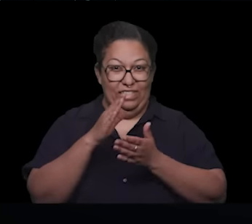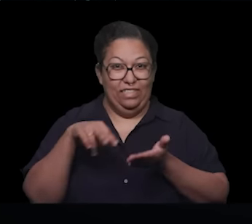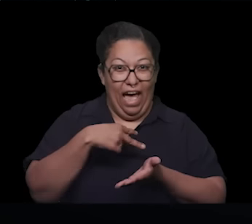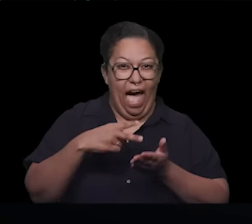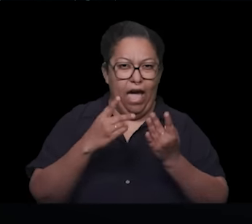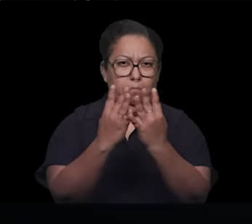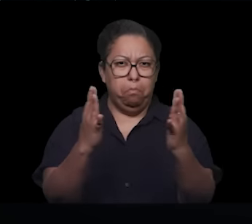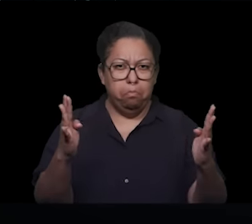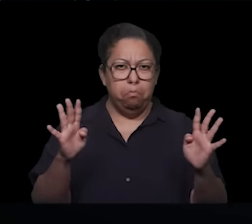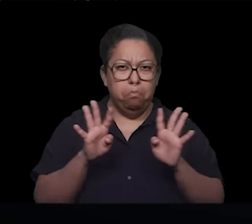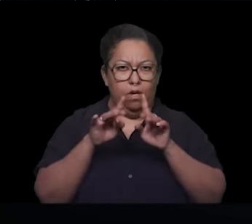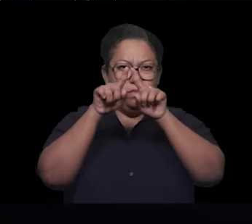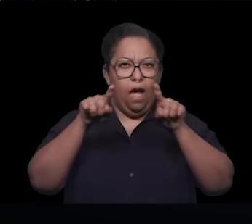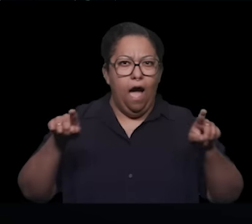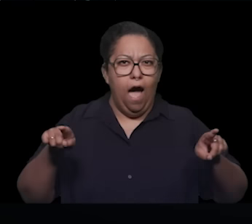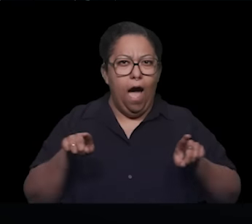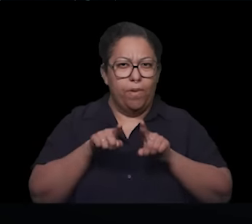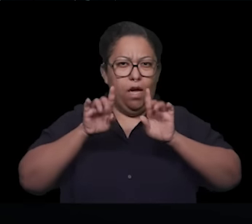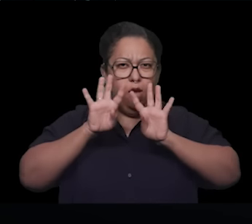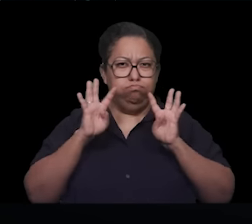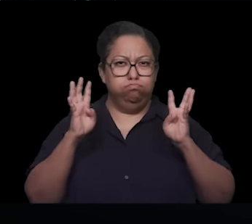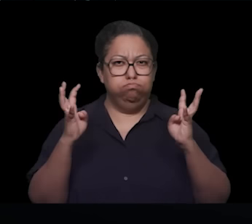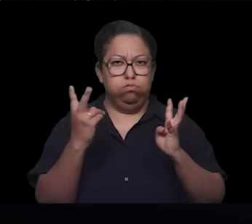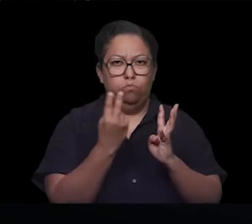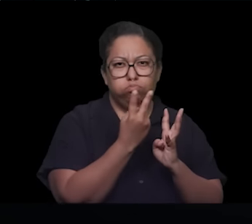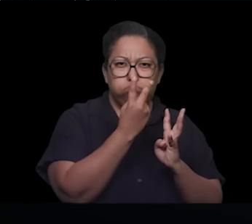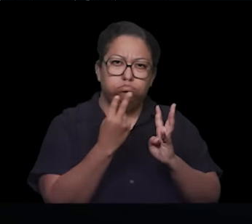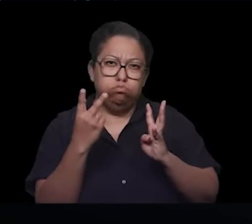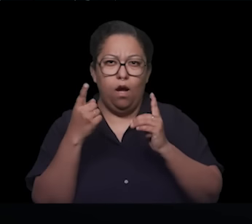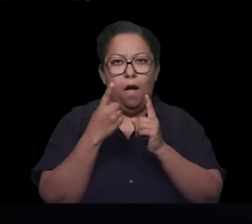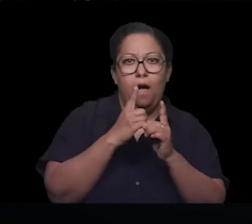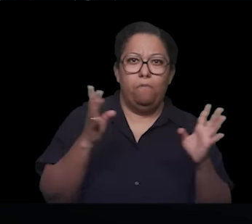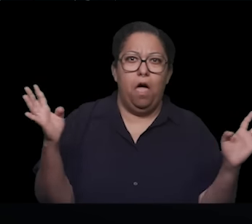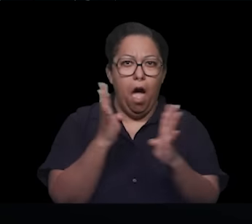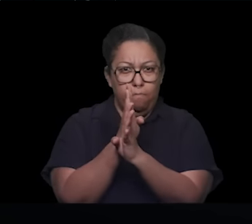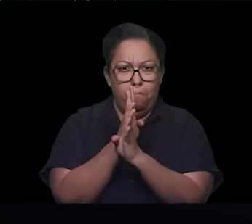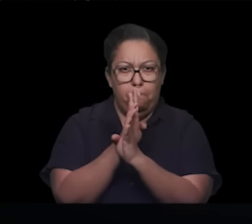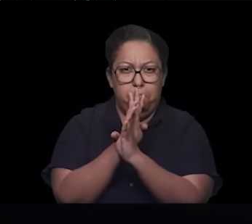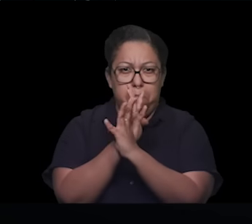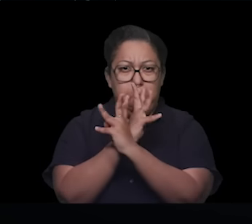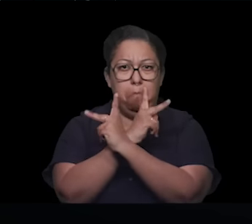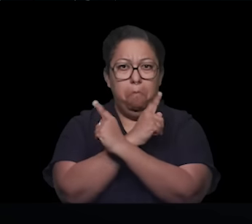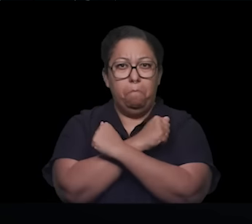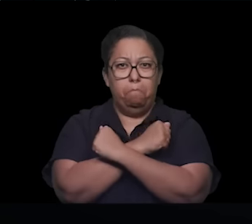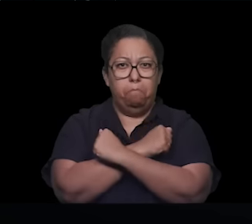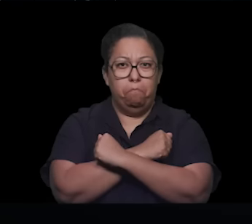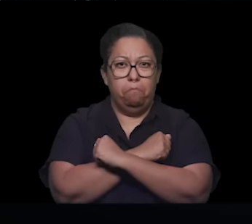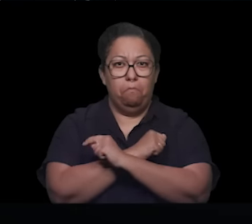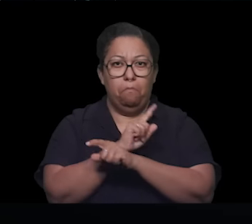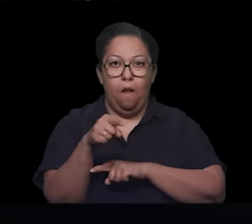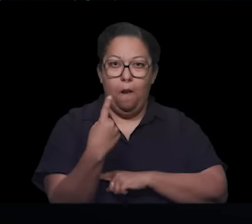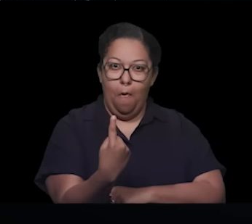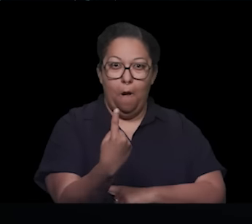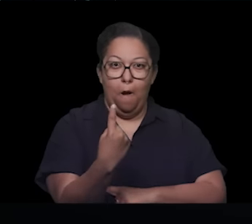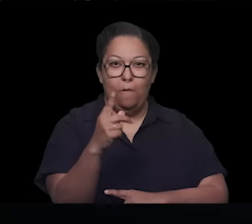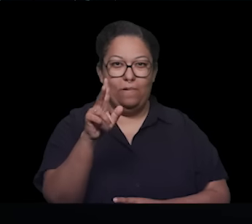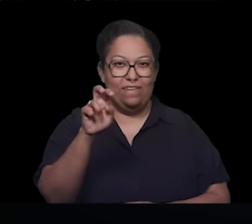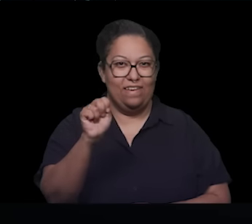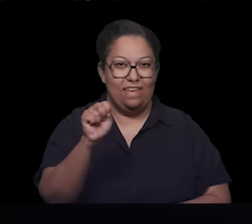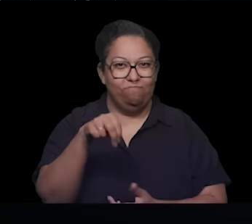The dancers form a giant diamond shape, then circle the two main figures before peeling off one by one in rapid succession until they reveal